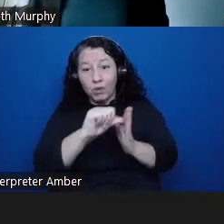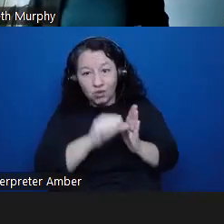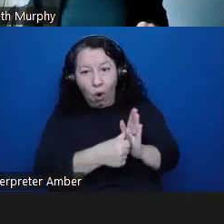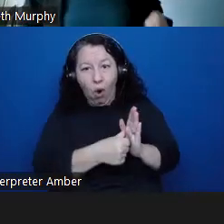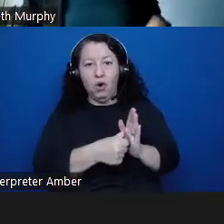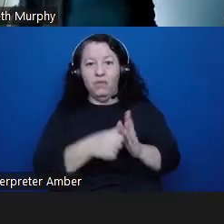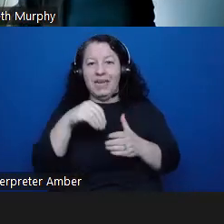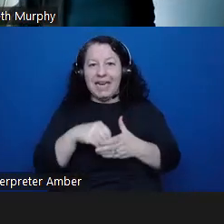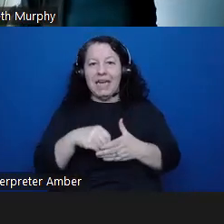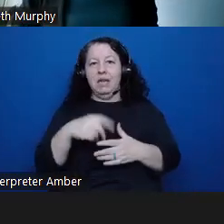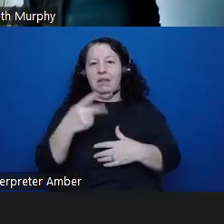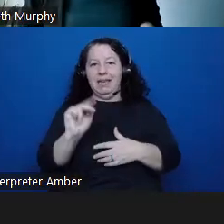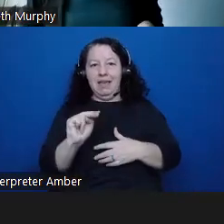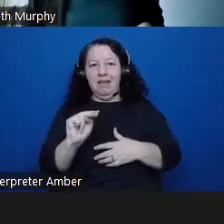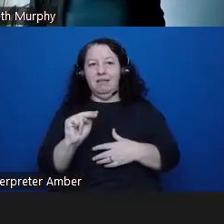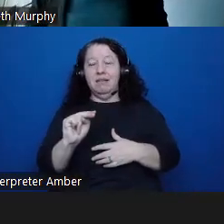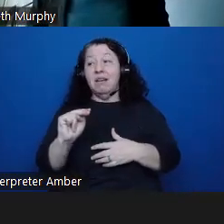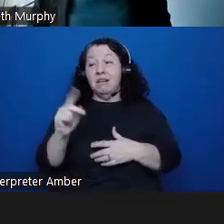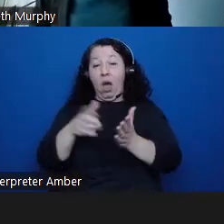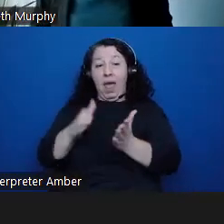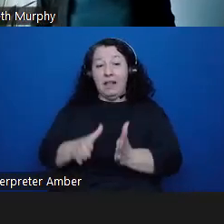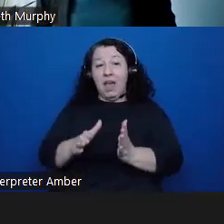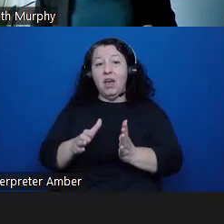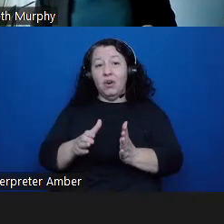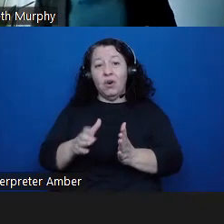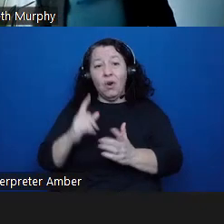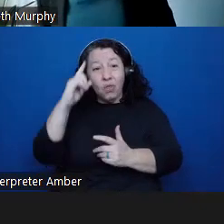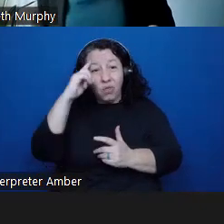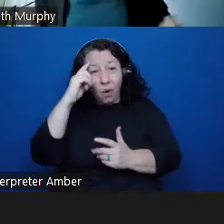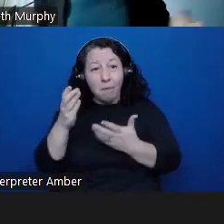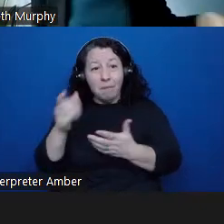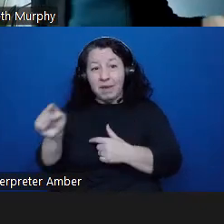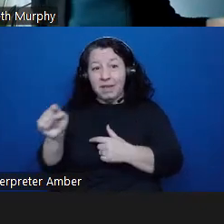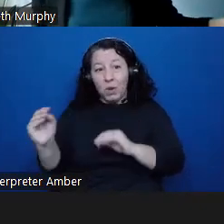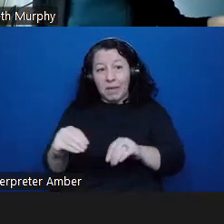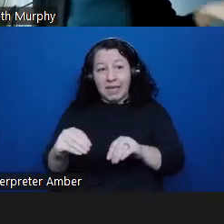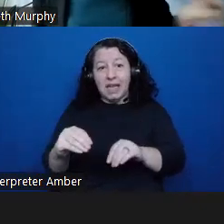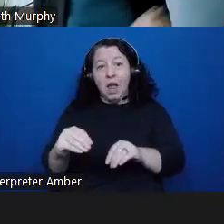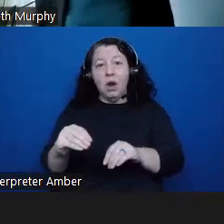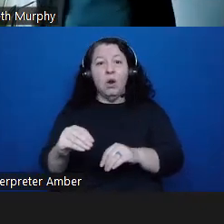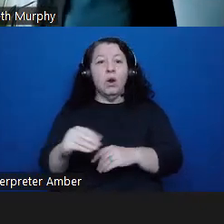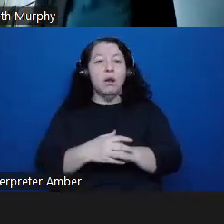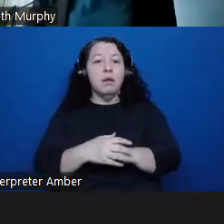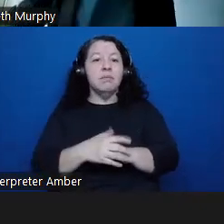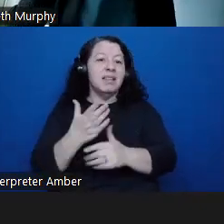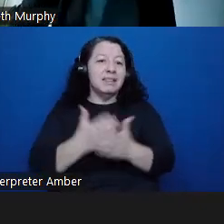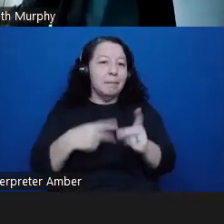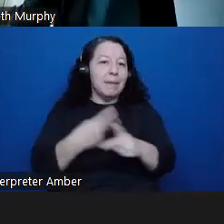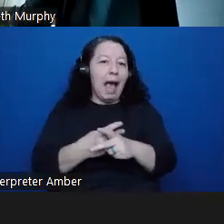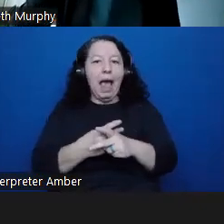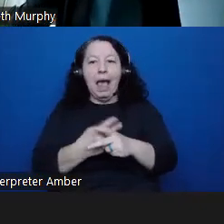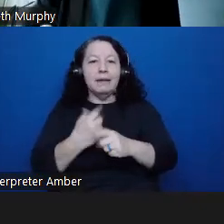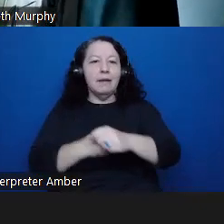And it was thought by the excavator Fenivito perhaps to have been placed there as some sort of foundation rite to protect the kiln during